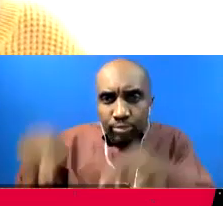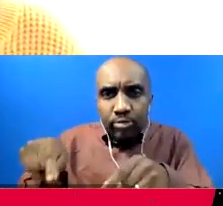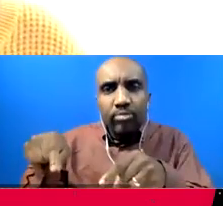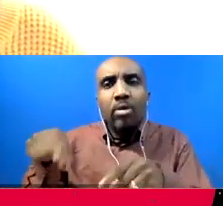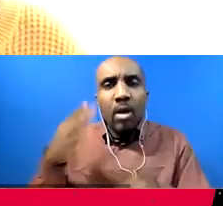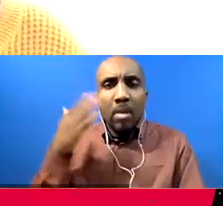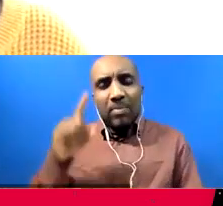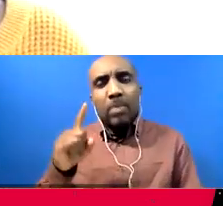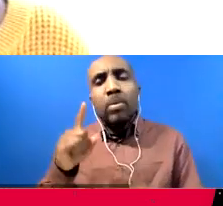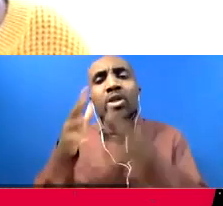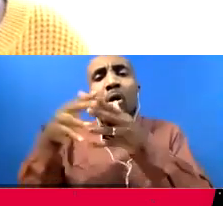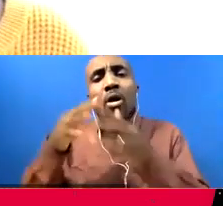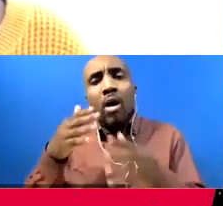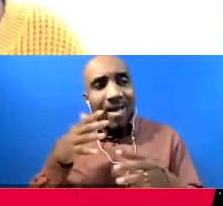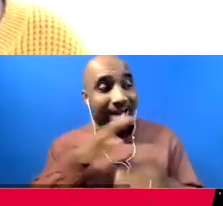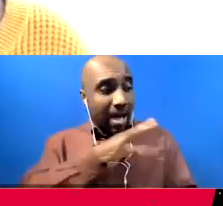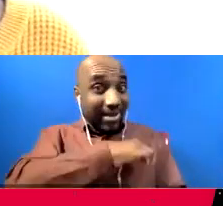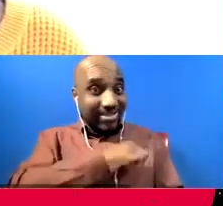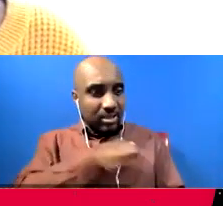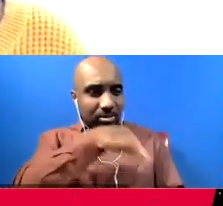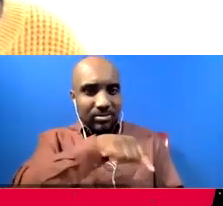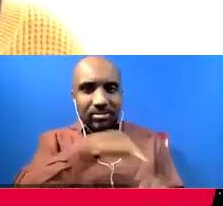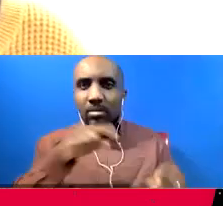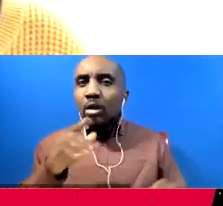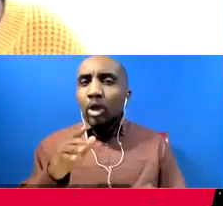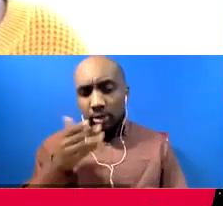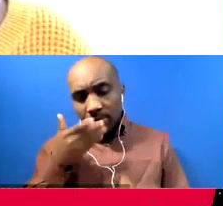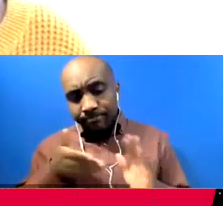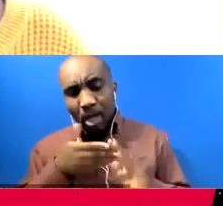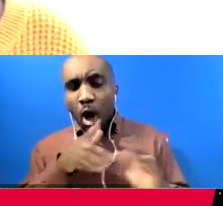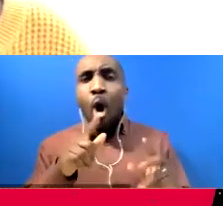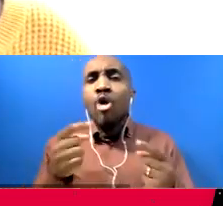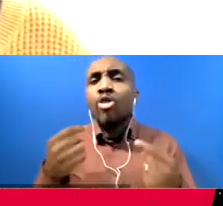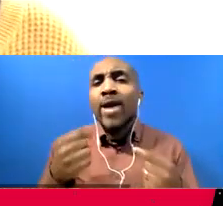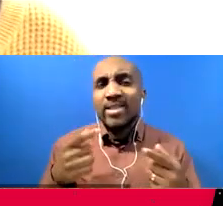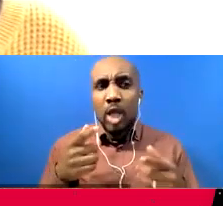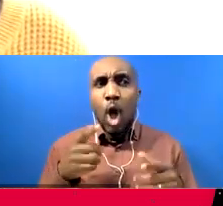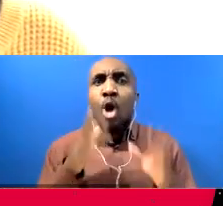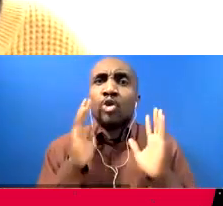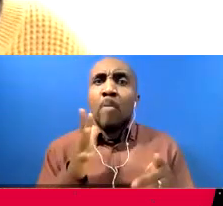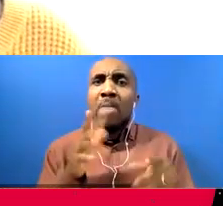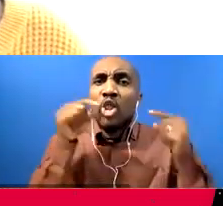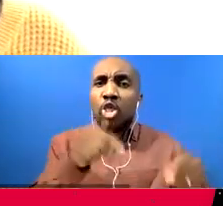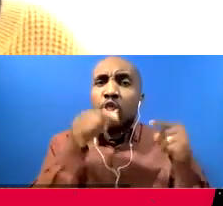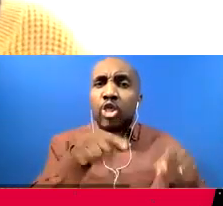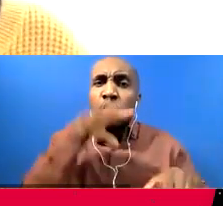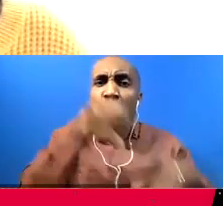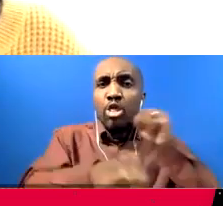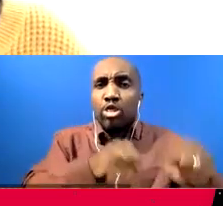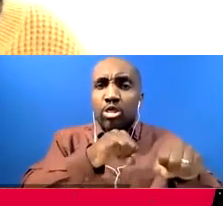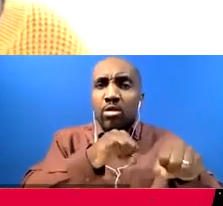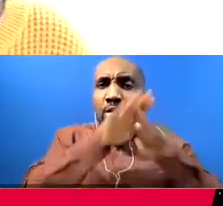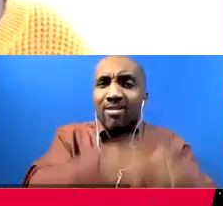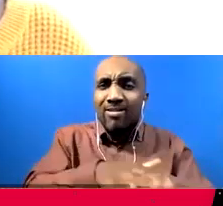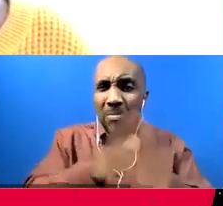Black people in the US and Palestinians in Palestine, Israel are inherent threats and therefore justified targets of the police and